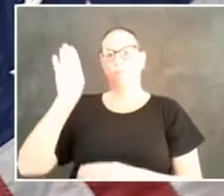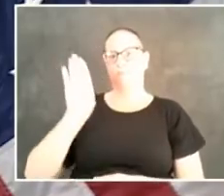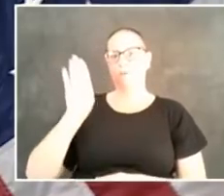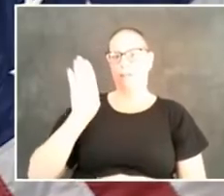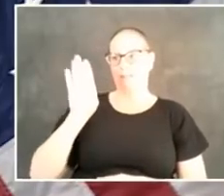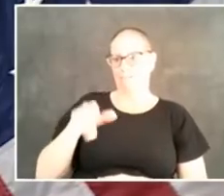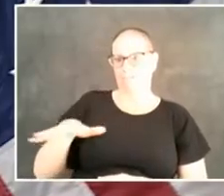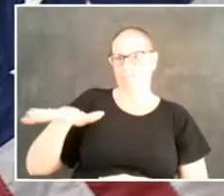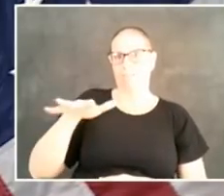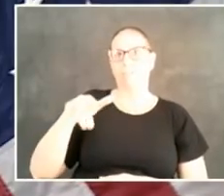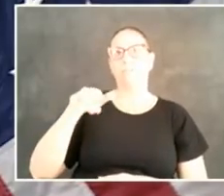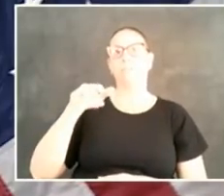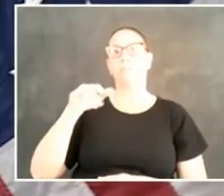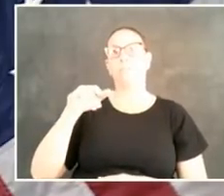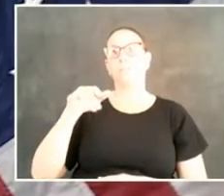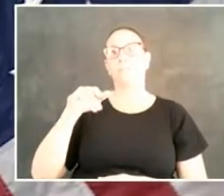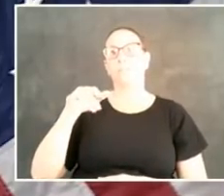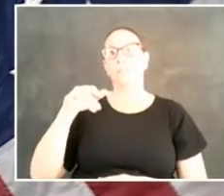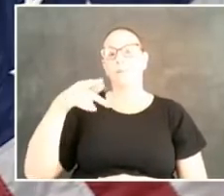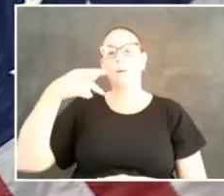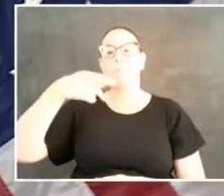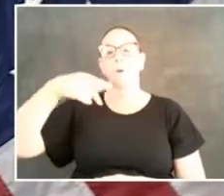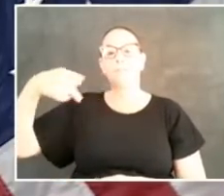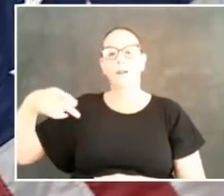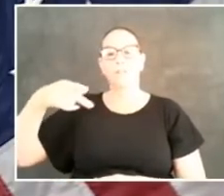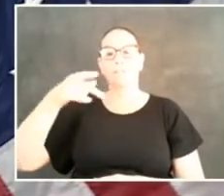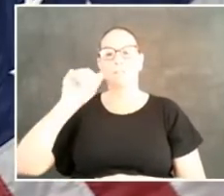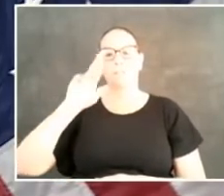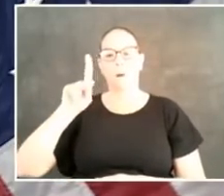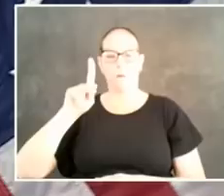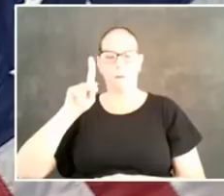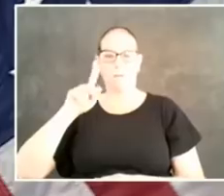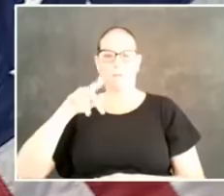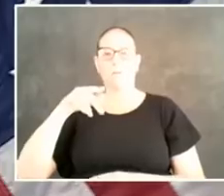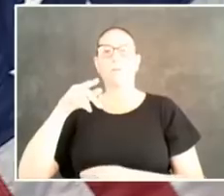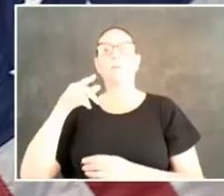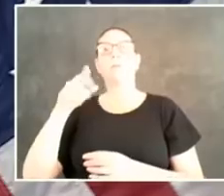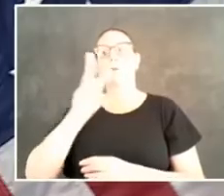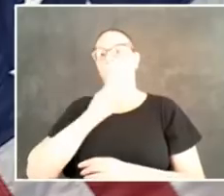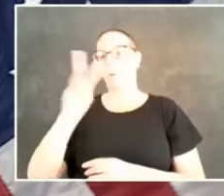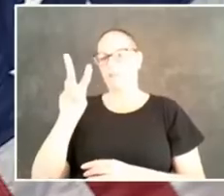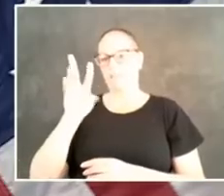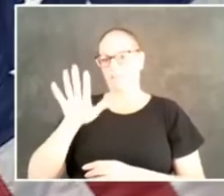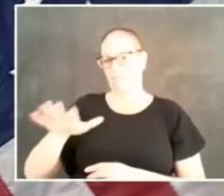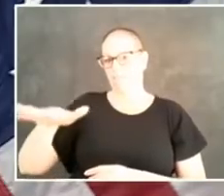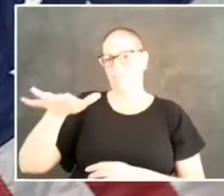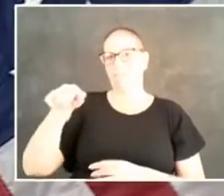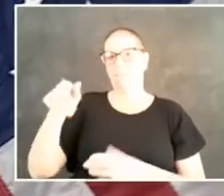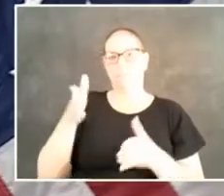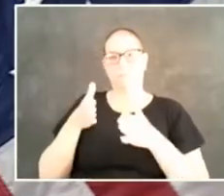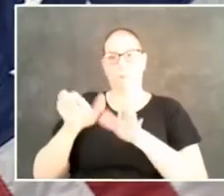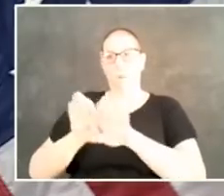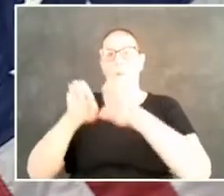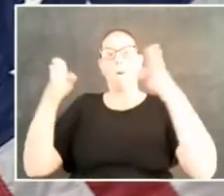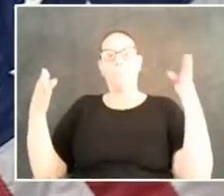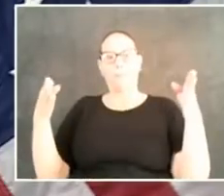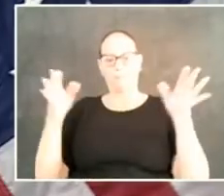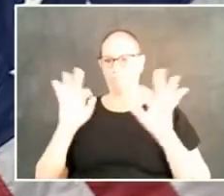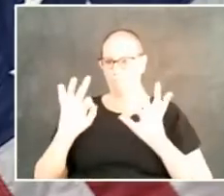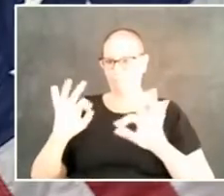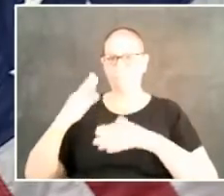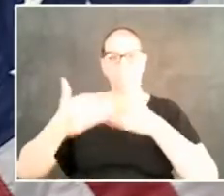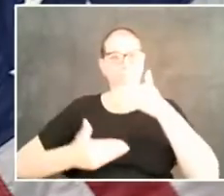the open street by Carl Schurz Park was going well. So definitely a good day and a good concept, and we look forward to broadening